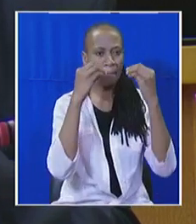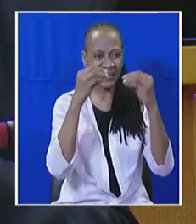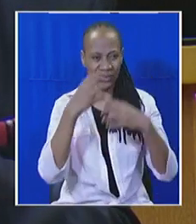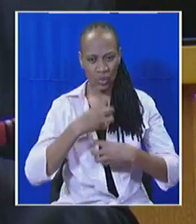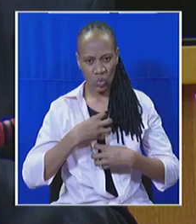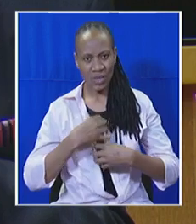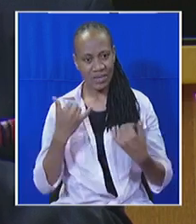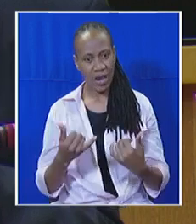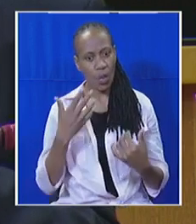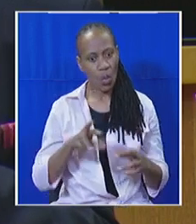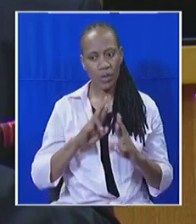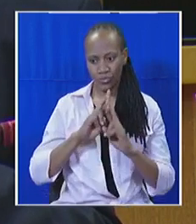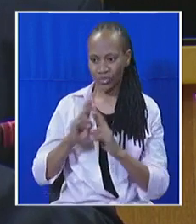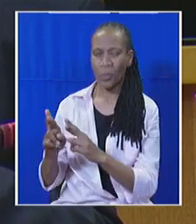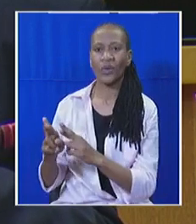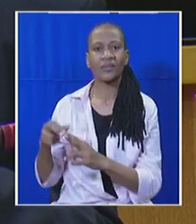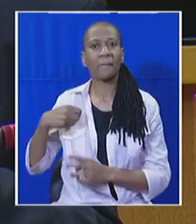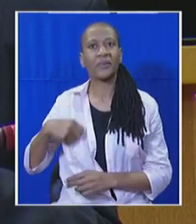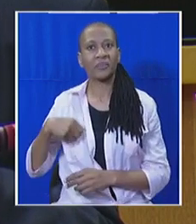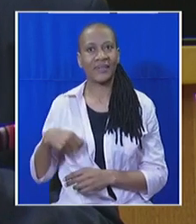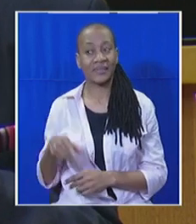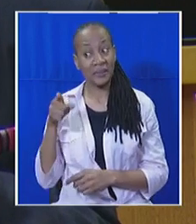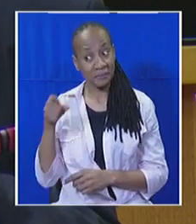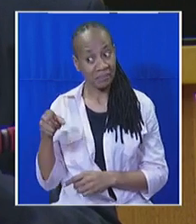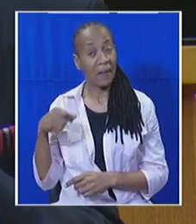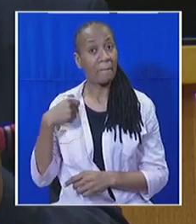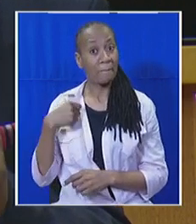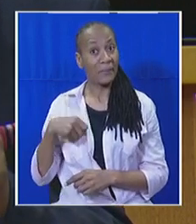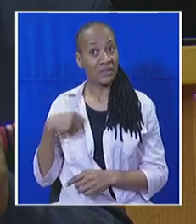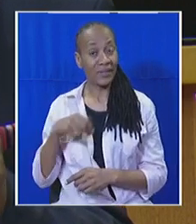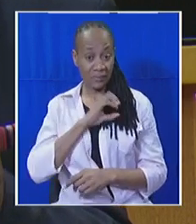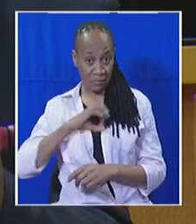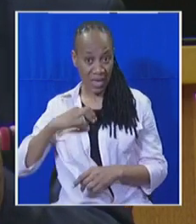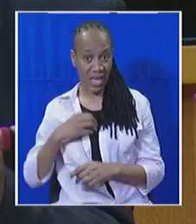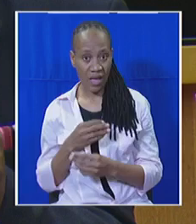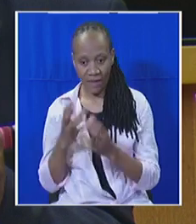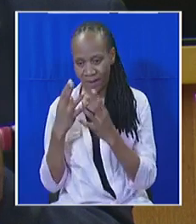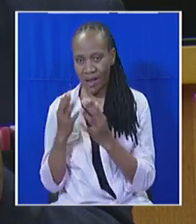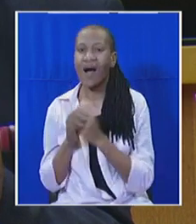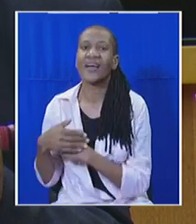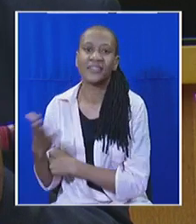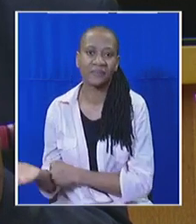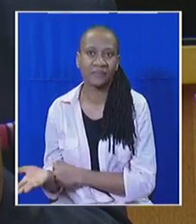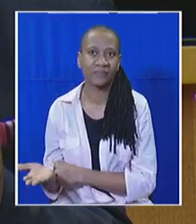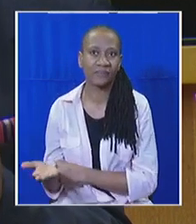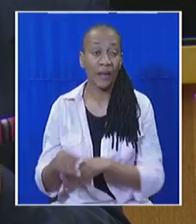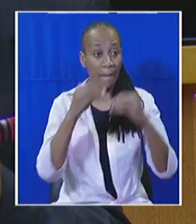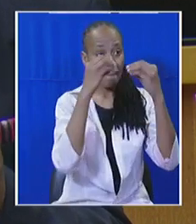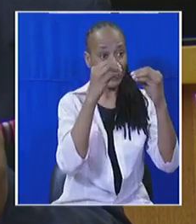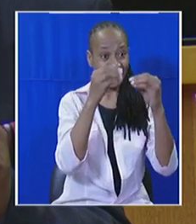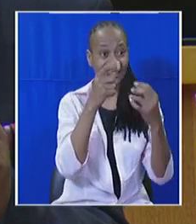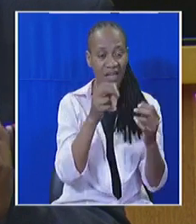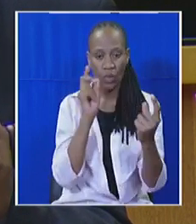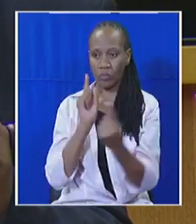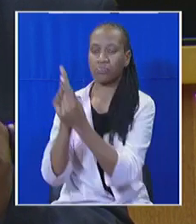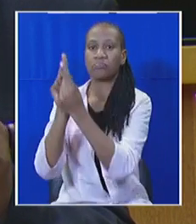report the problem to the ward councillor, but the councillor was nowhere to be found. And further note that in desperation, the business owners approached the NFP to